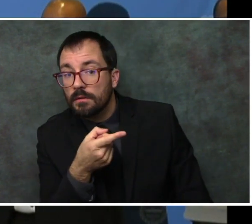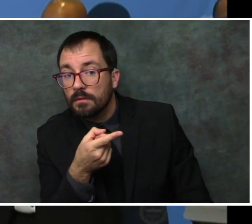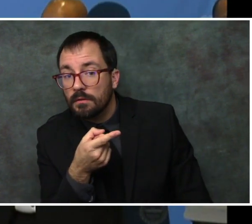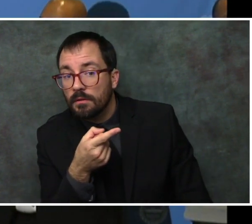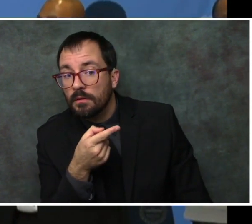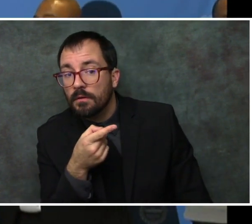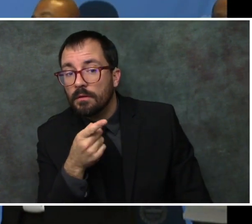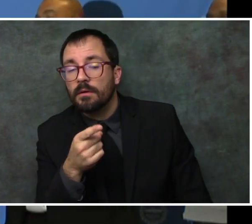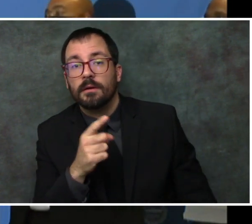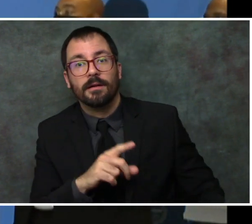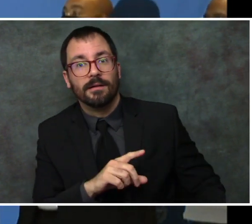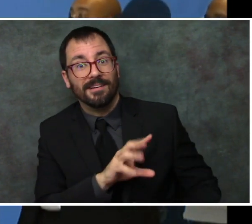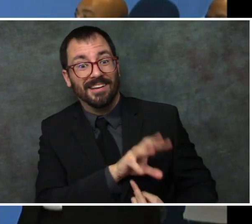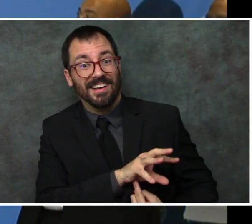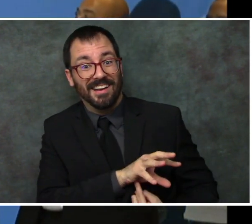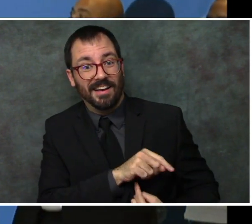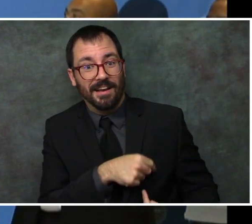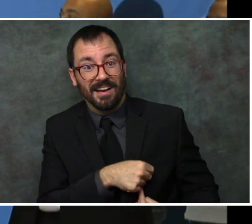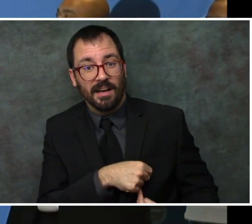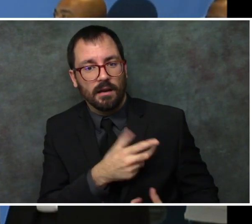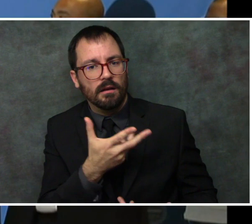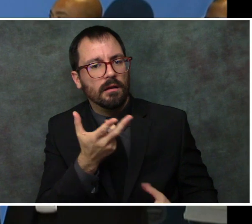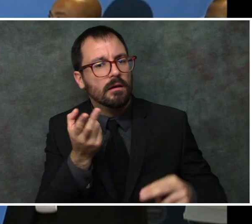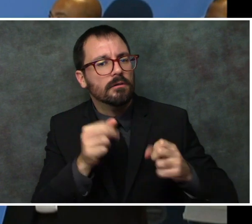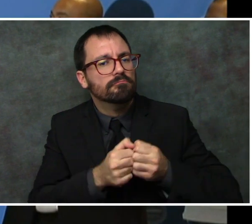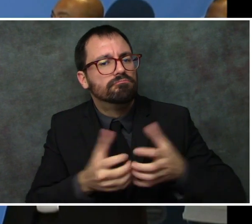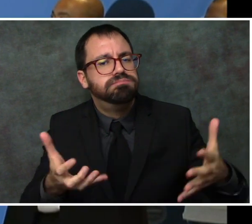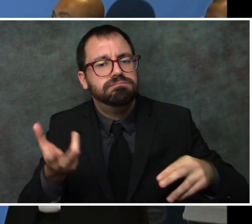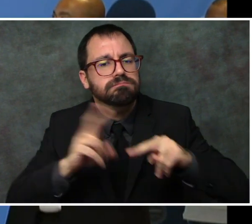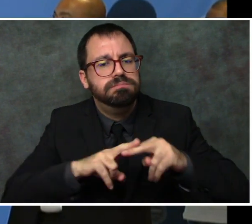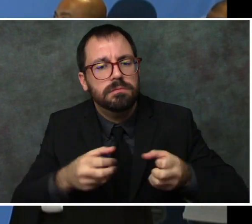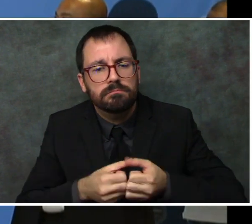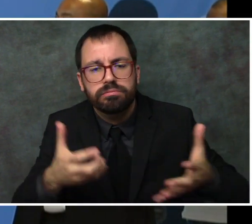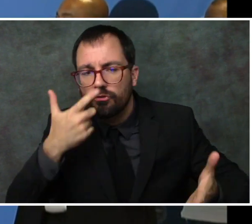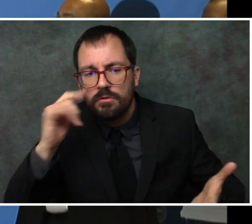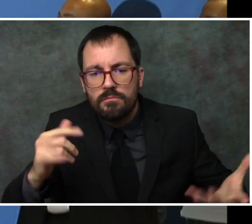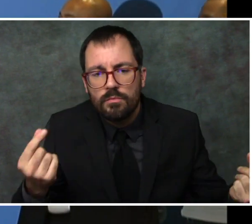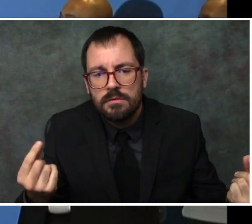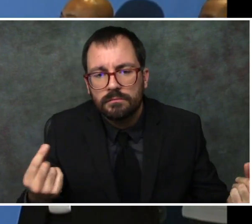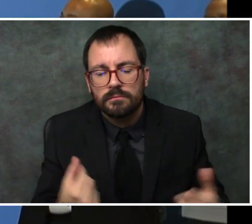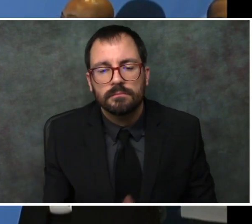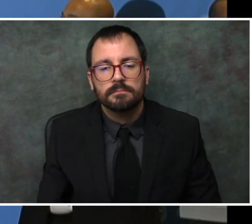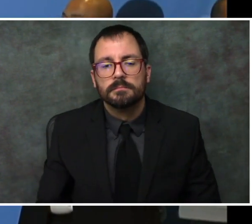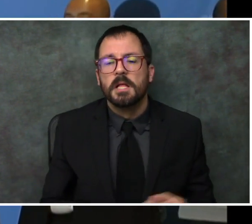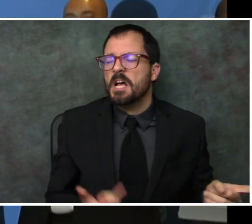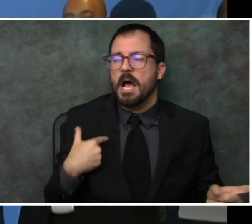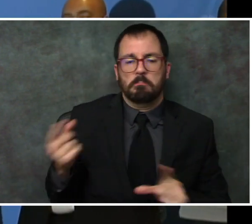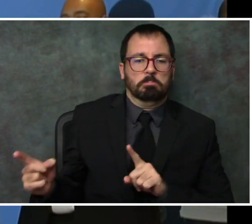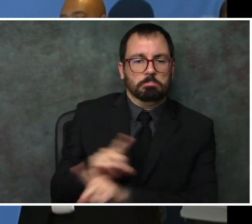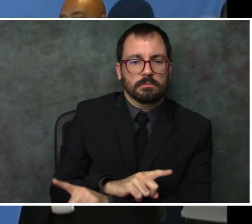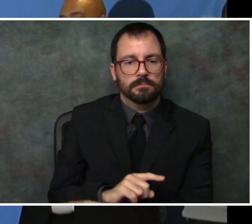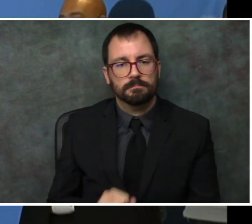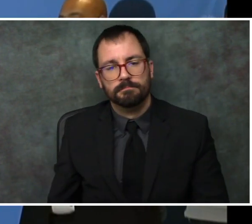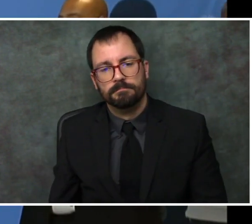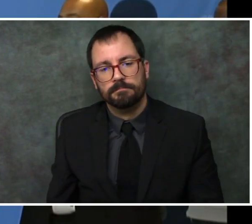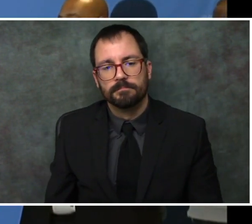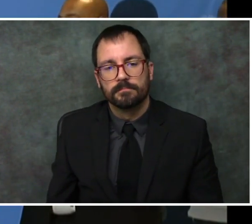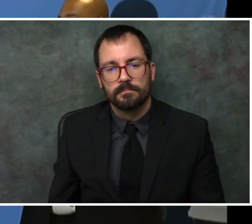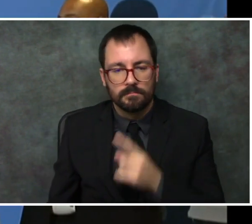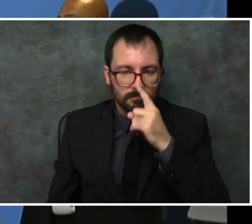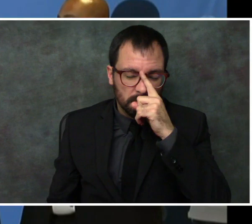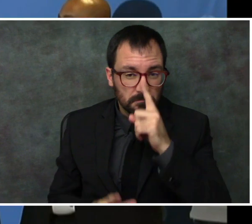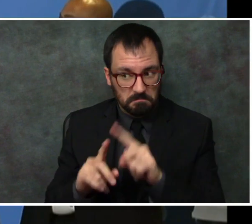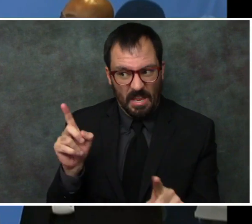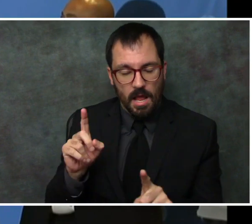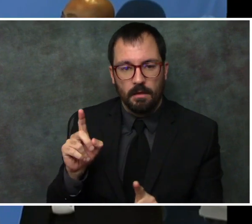mean, there's a lot. I'm going to have somebody else come up here and talk about that in a second. But a year ago, 2 years ago, we didn't have body cameras in Boston.